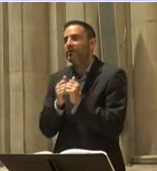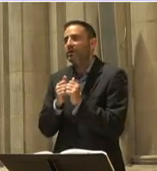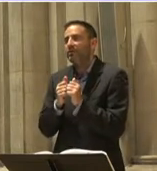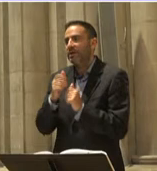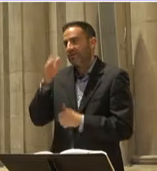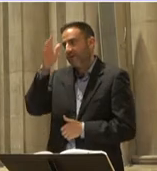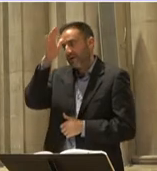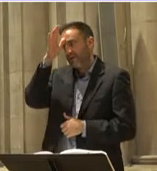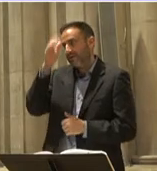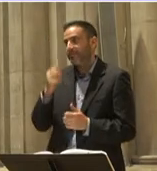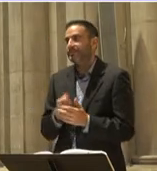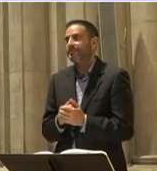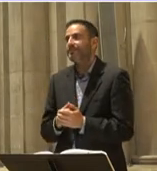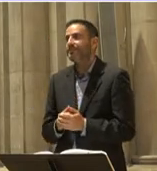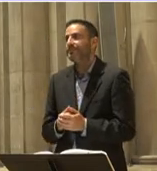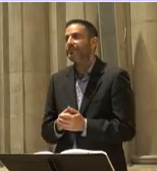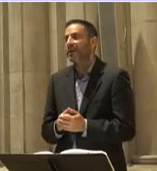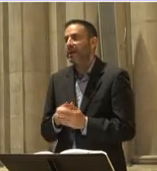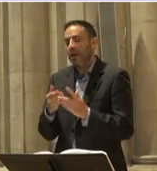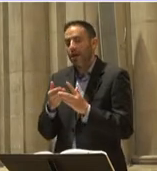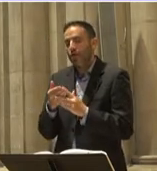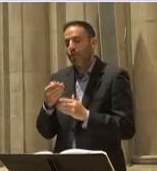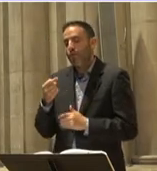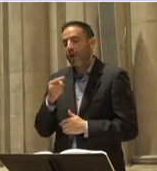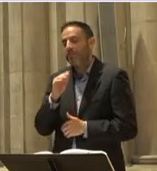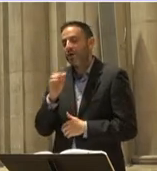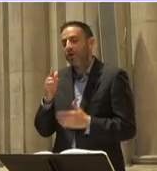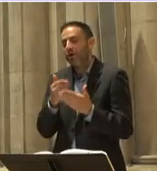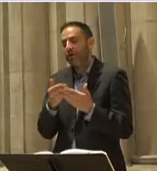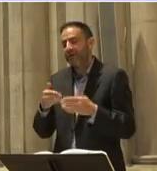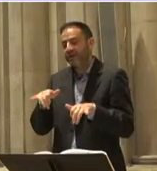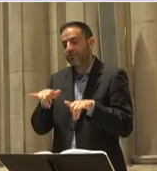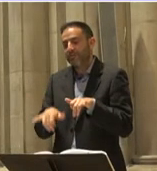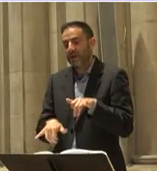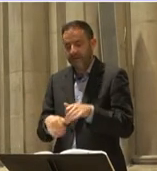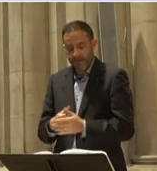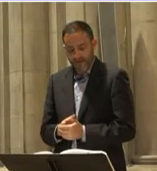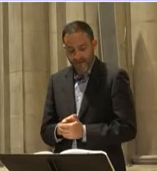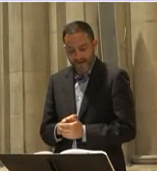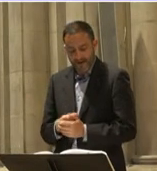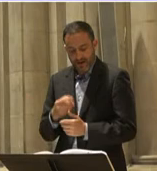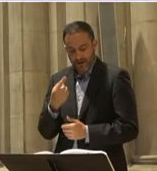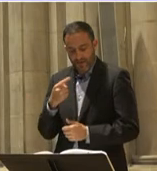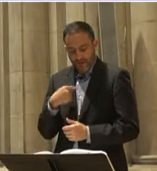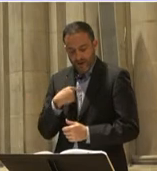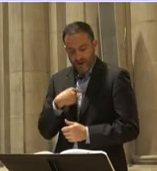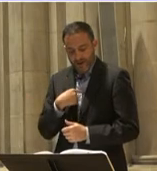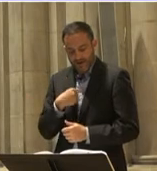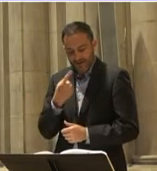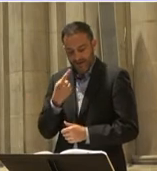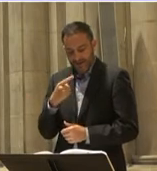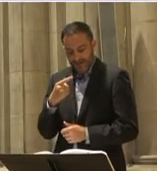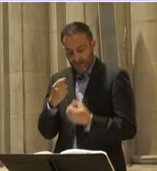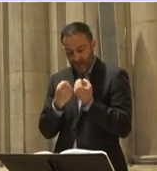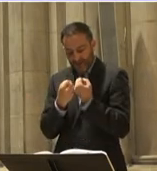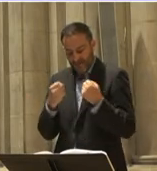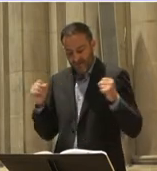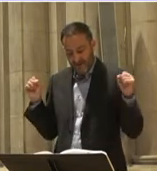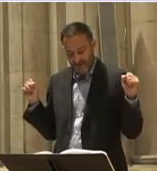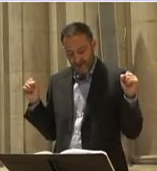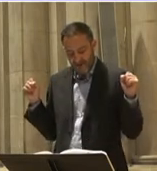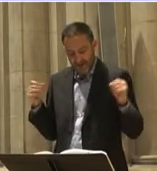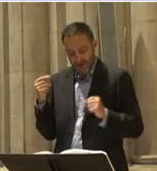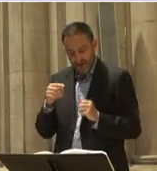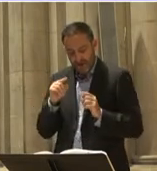one being with the Father. Through him all things were made. For us and for our salvation,